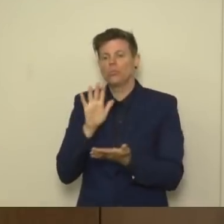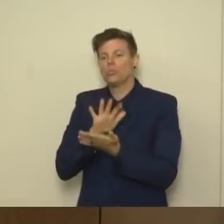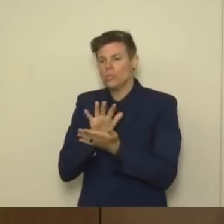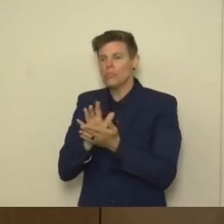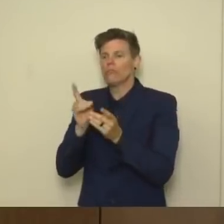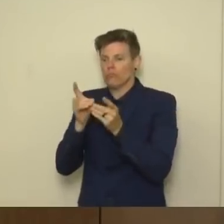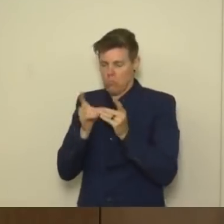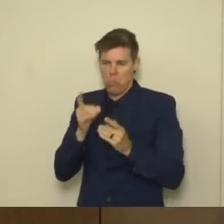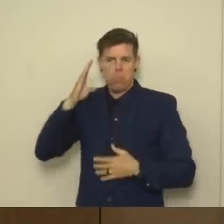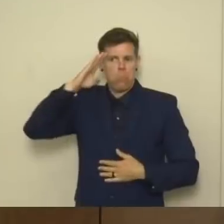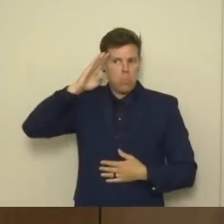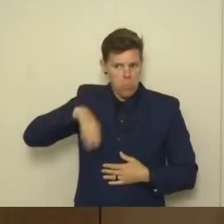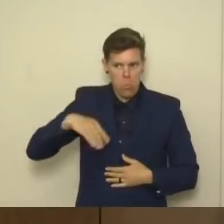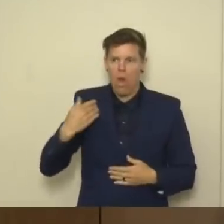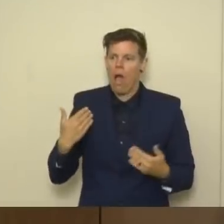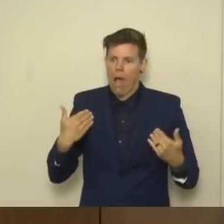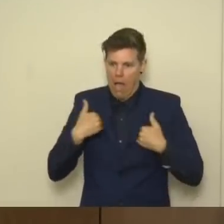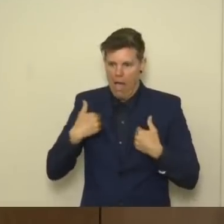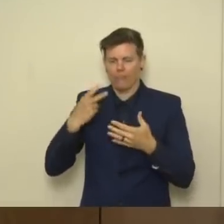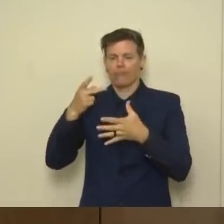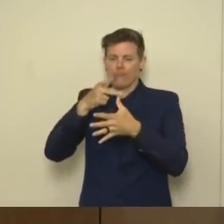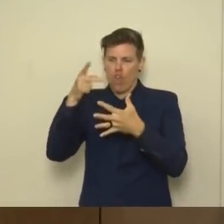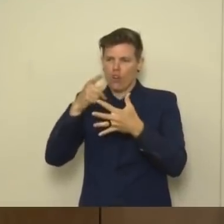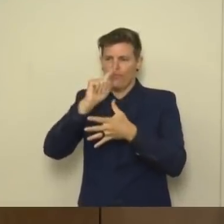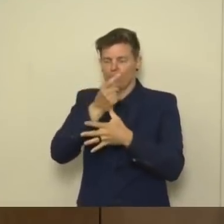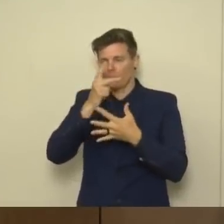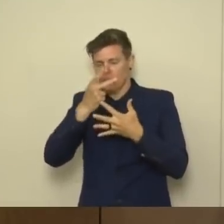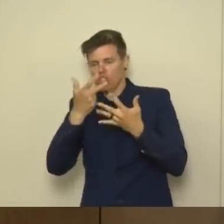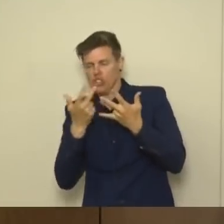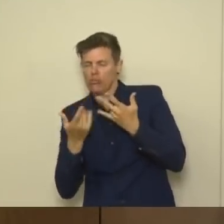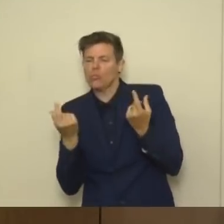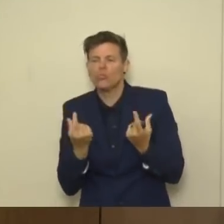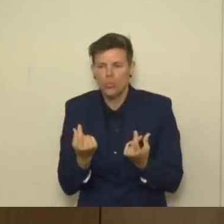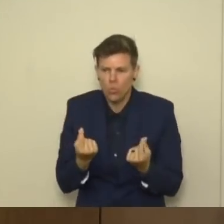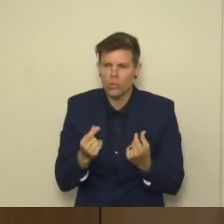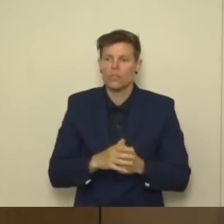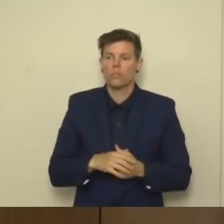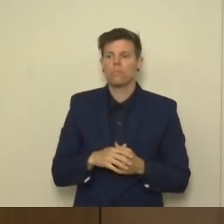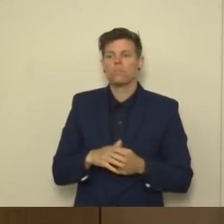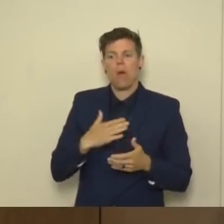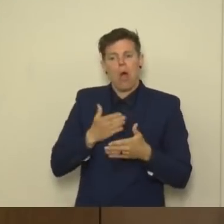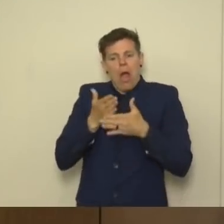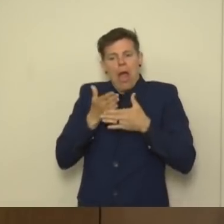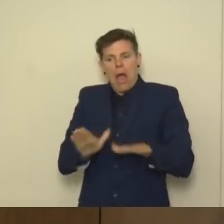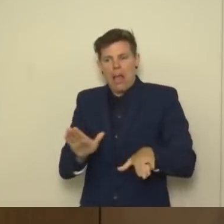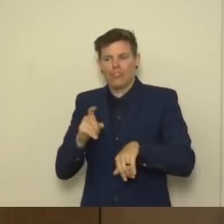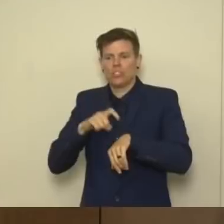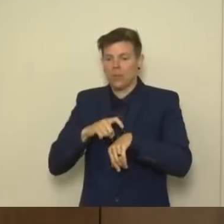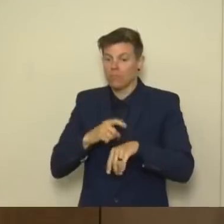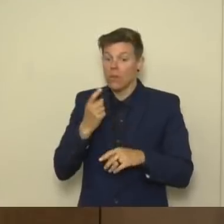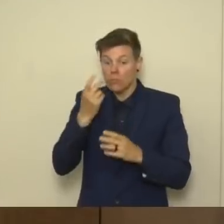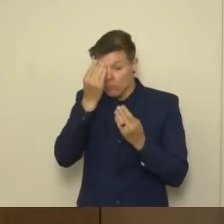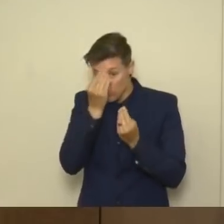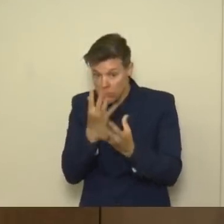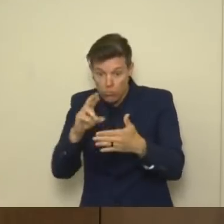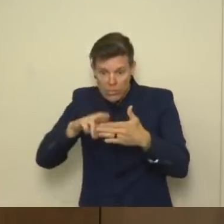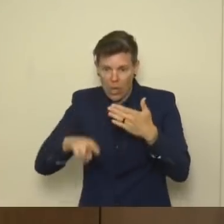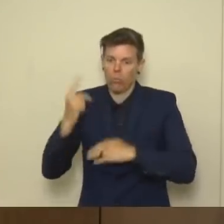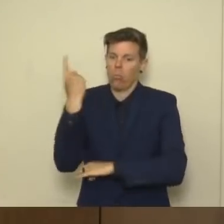Our average time is 1 day. Here is a lag that we will and are always